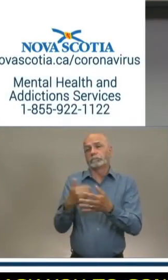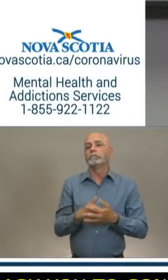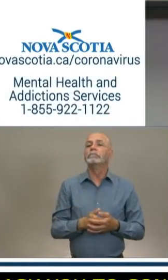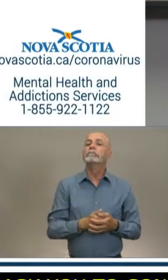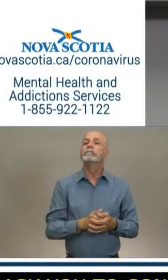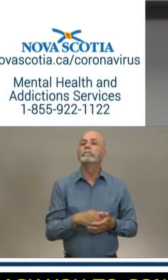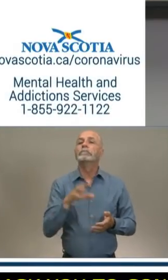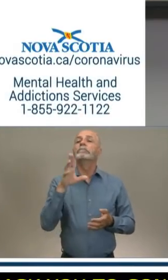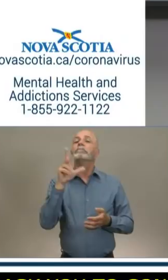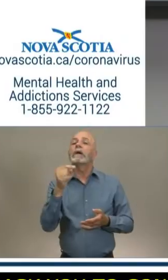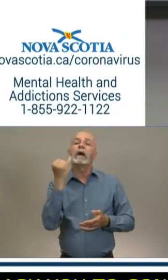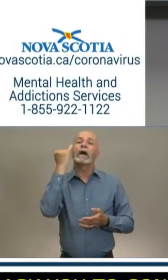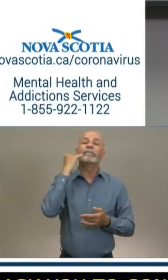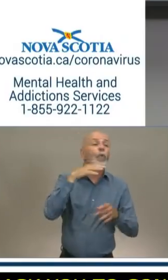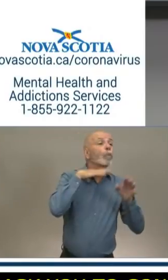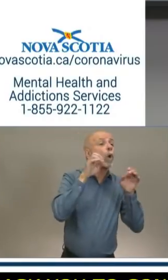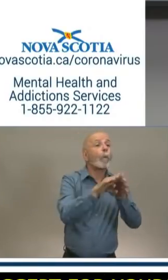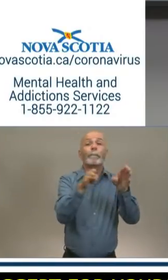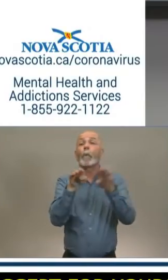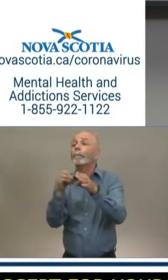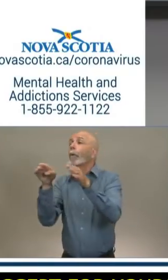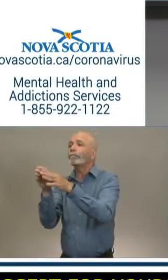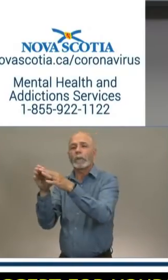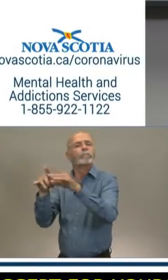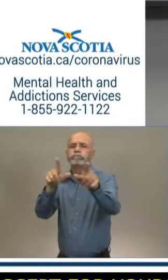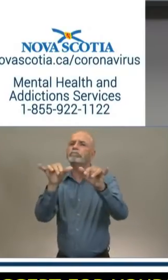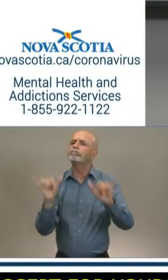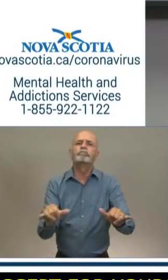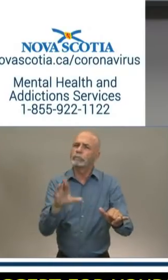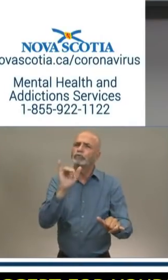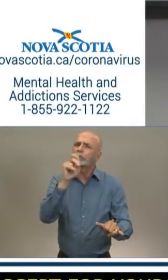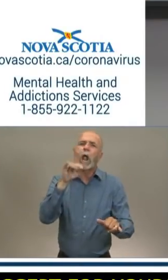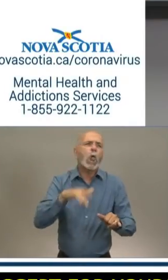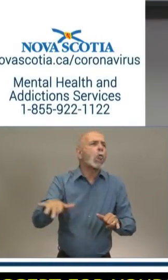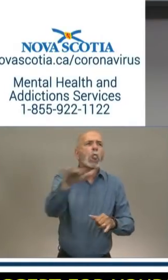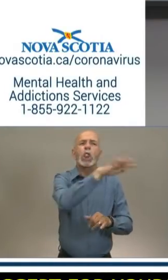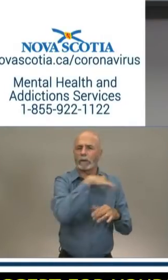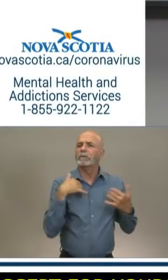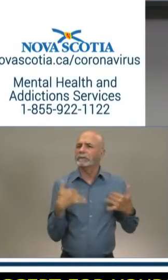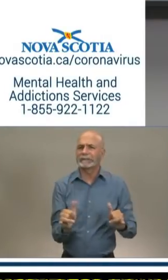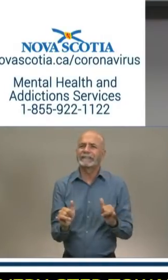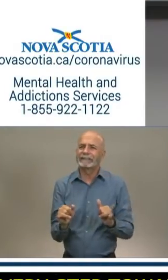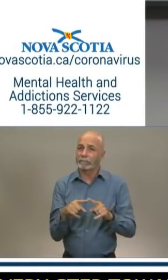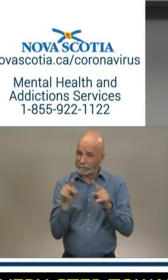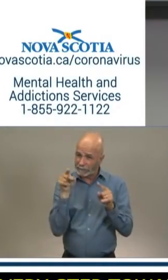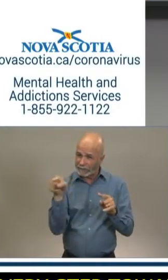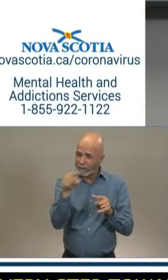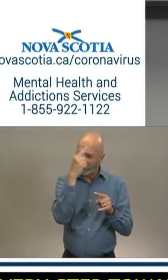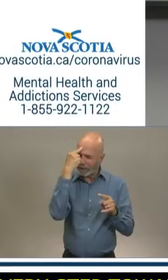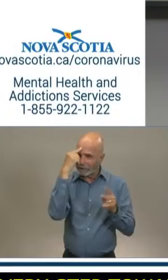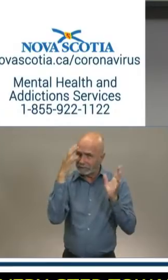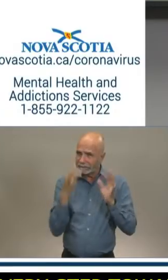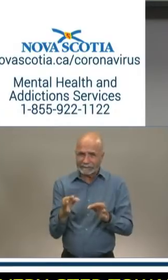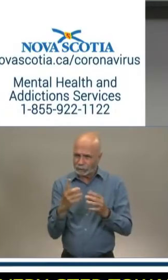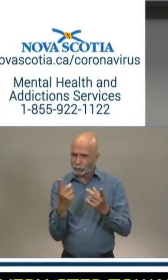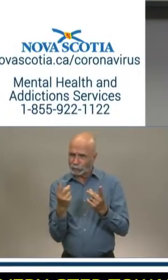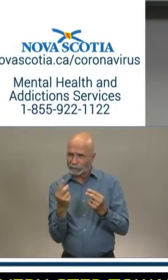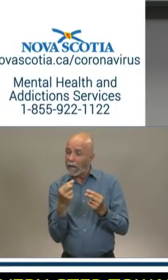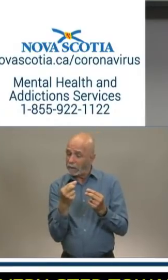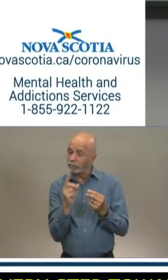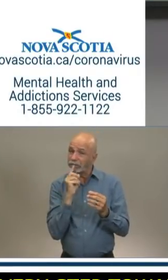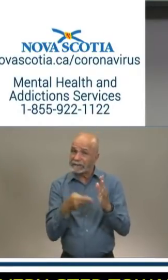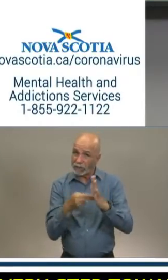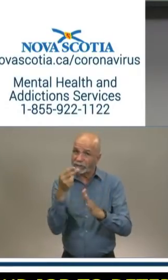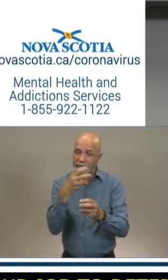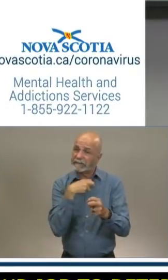risk. It's our job to determine how much risk to take for Nova Scotians. It's tough, and we don't always get it exactly